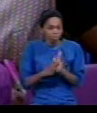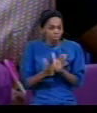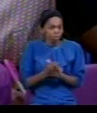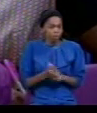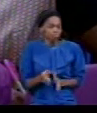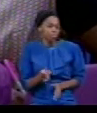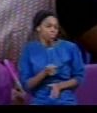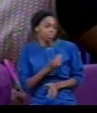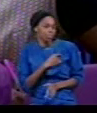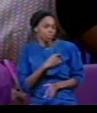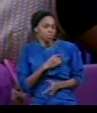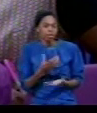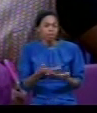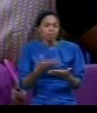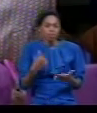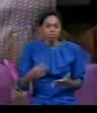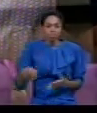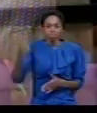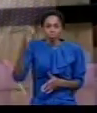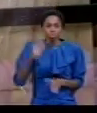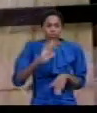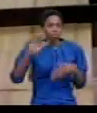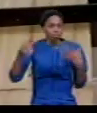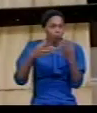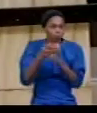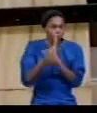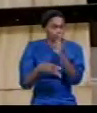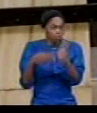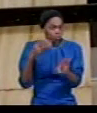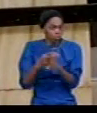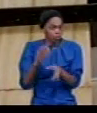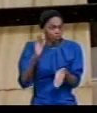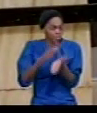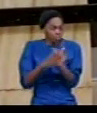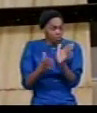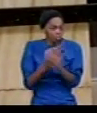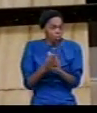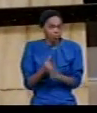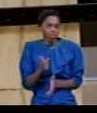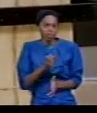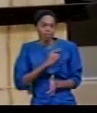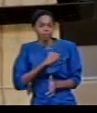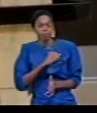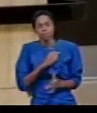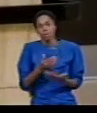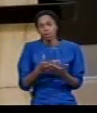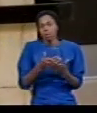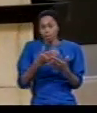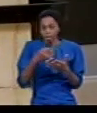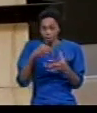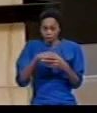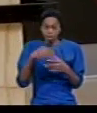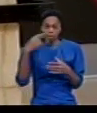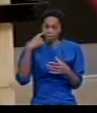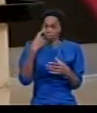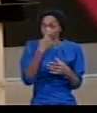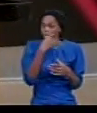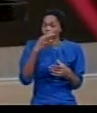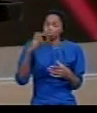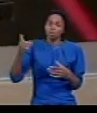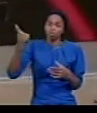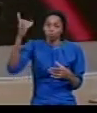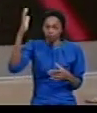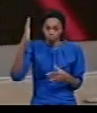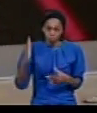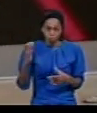guilty before God. All the world become guilty in the sight of God. Look at verse